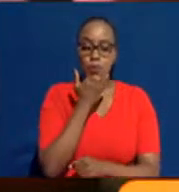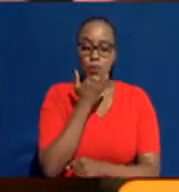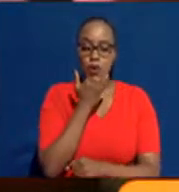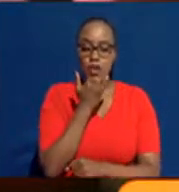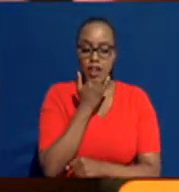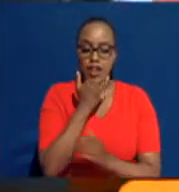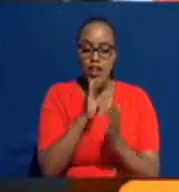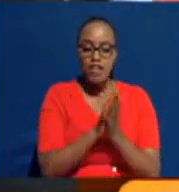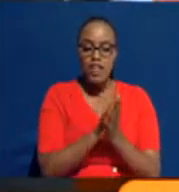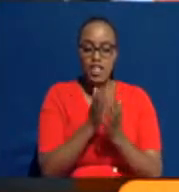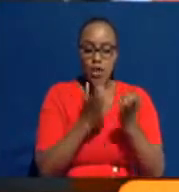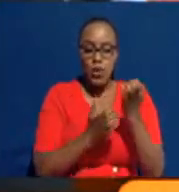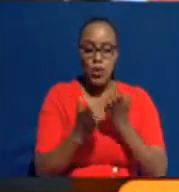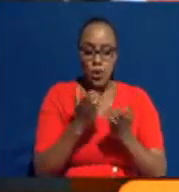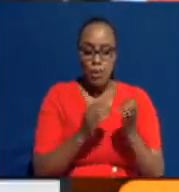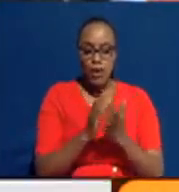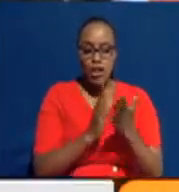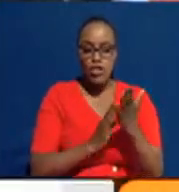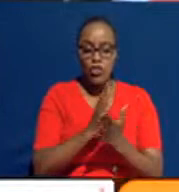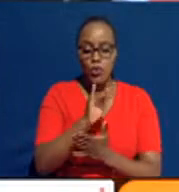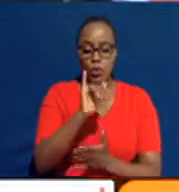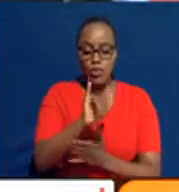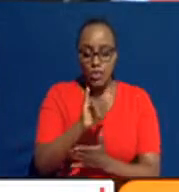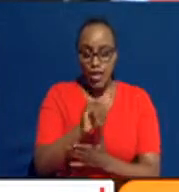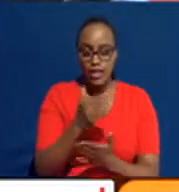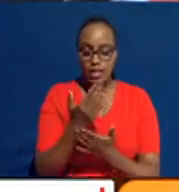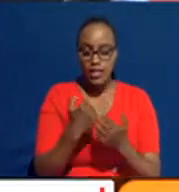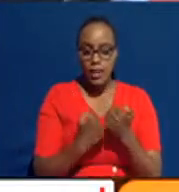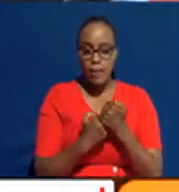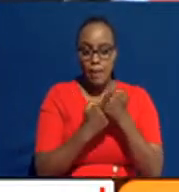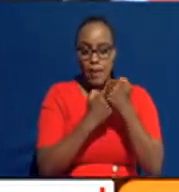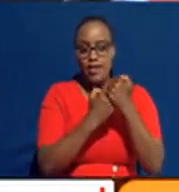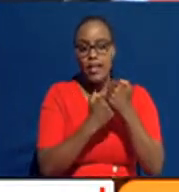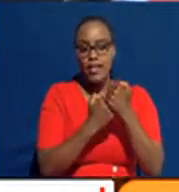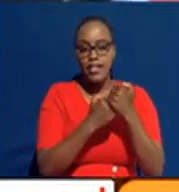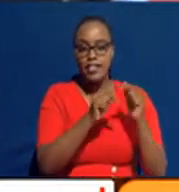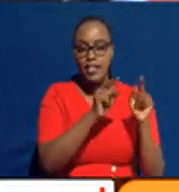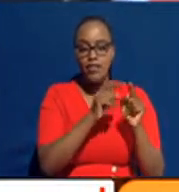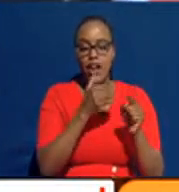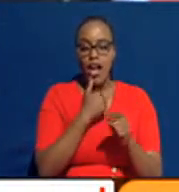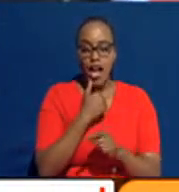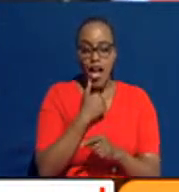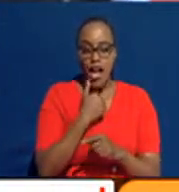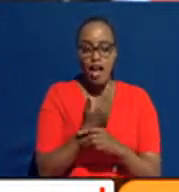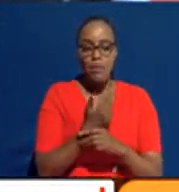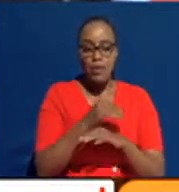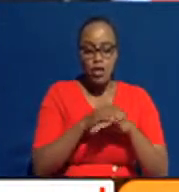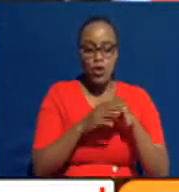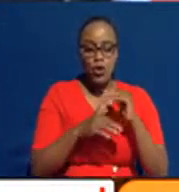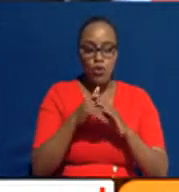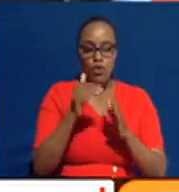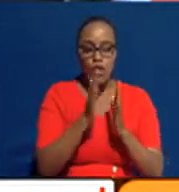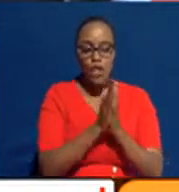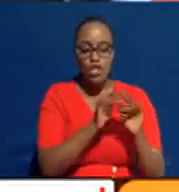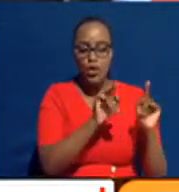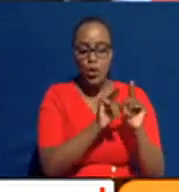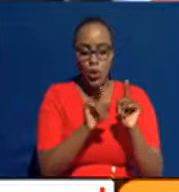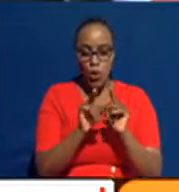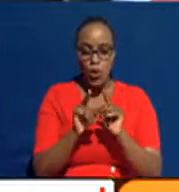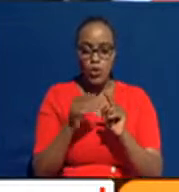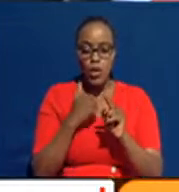bad economic practice. Through these supplementary estimates, we have been able to condense our appetite and our